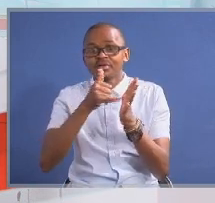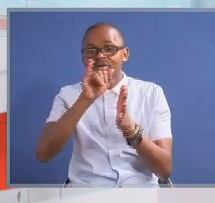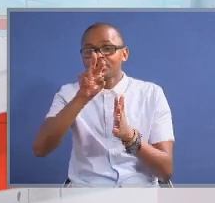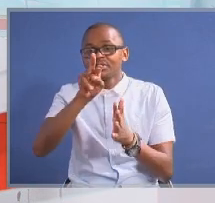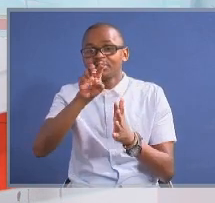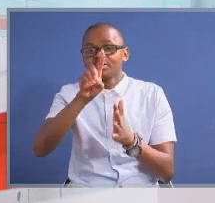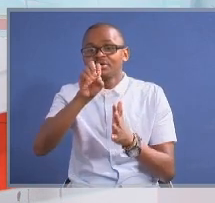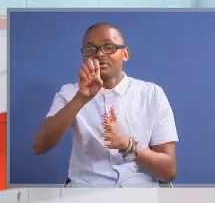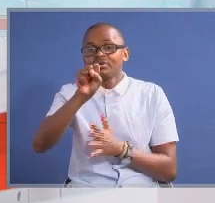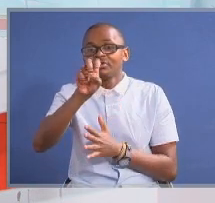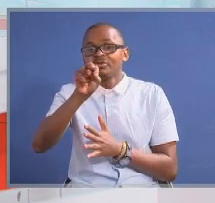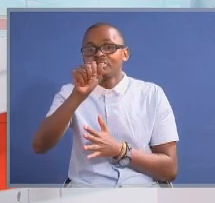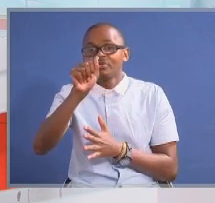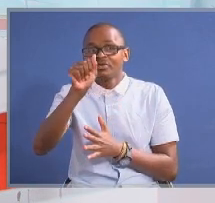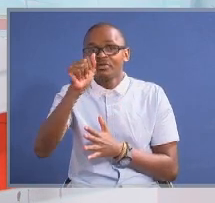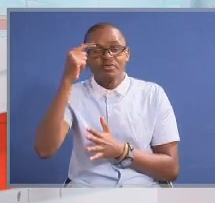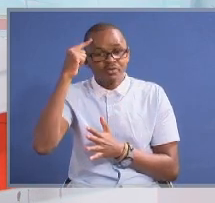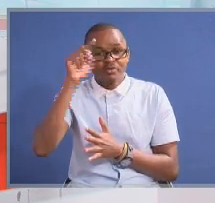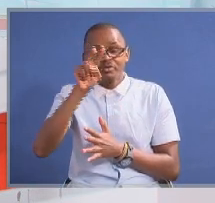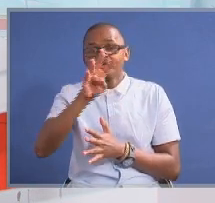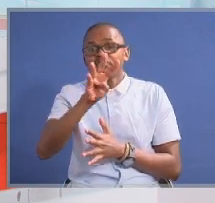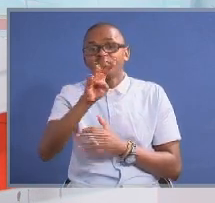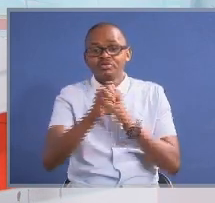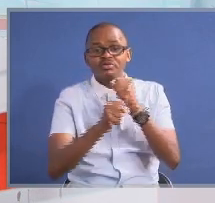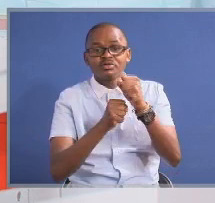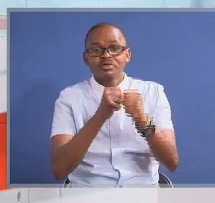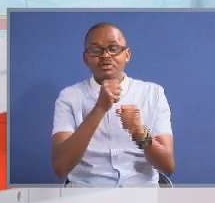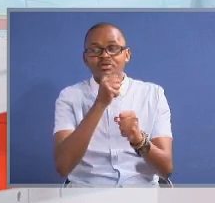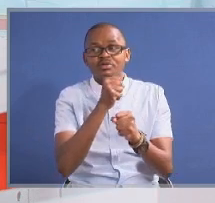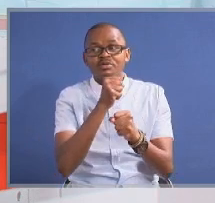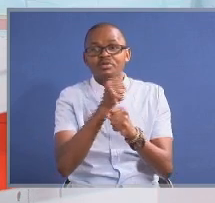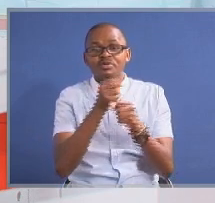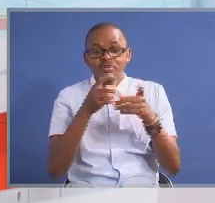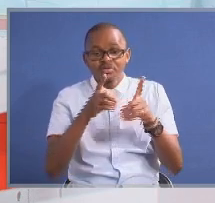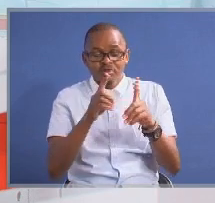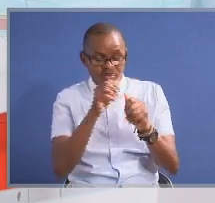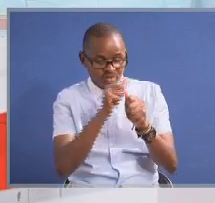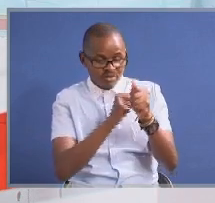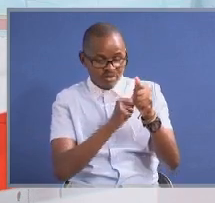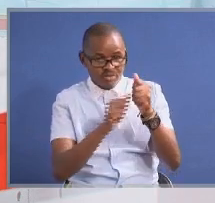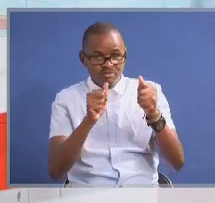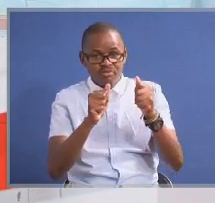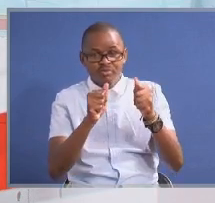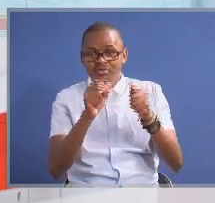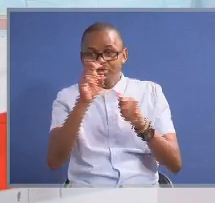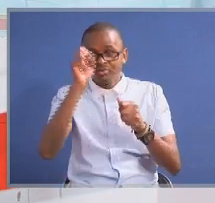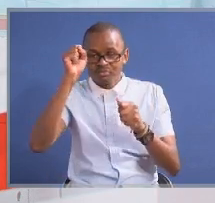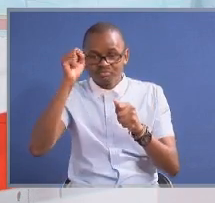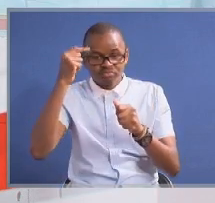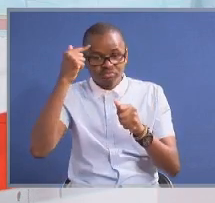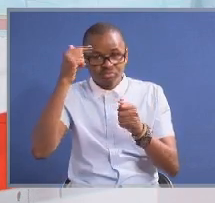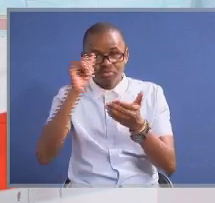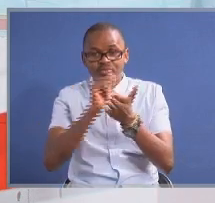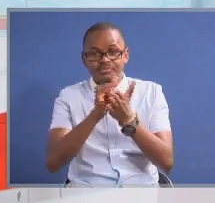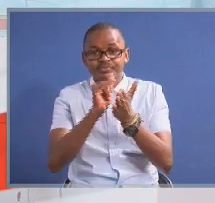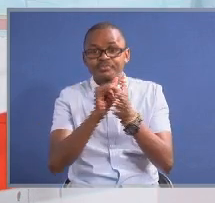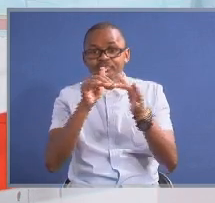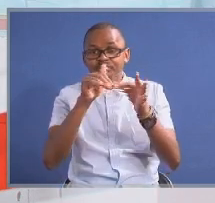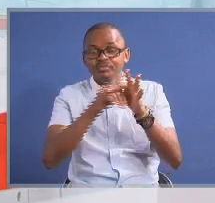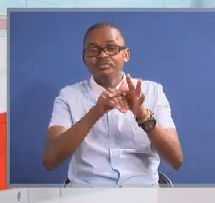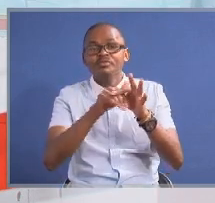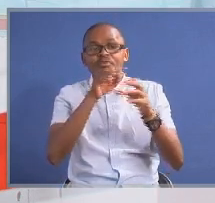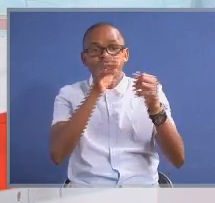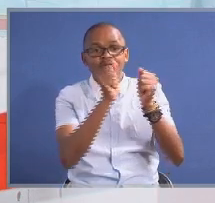Indonesia for 24 years, during which a resistance was waged, and in